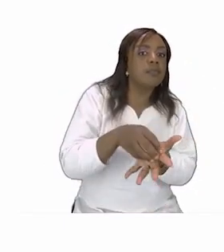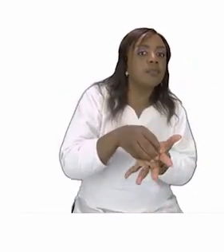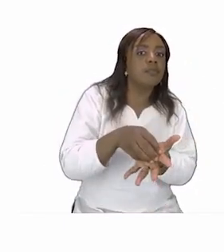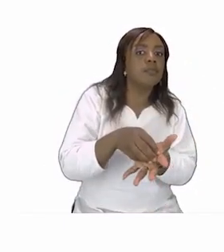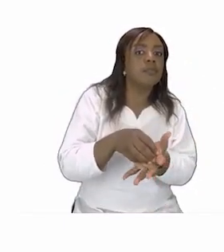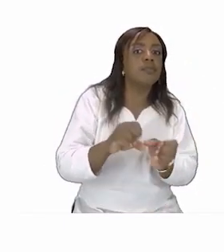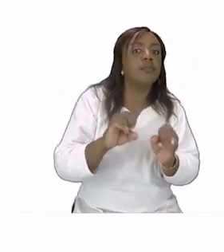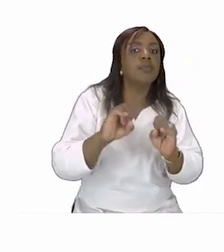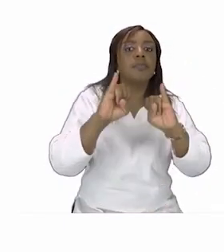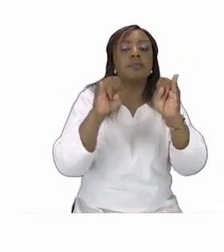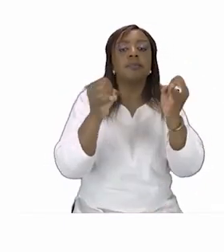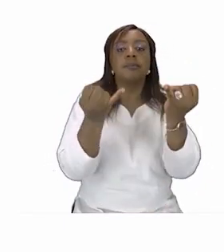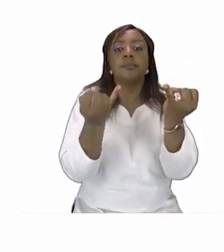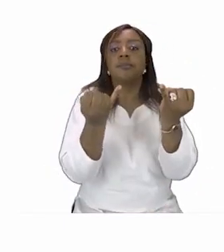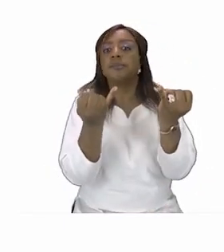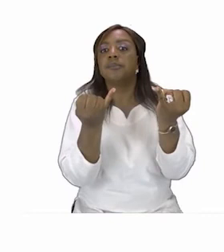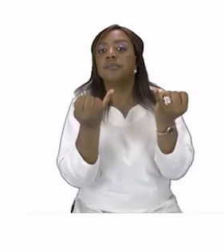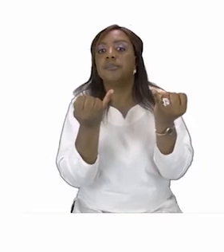town,